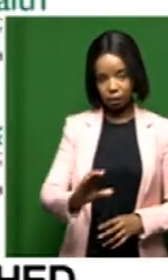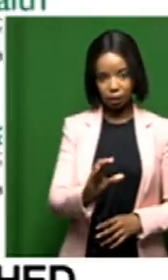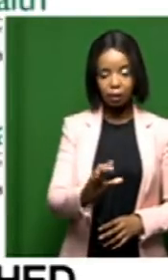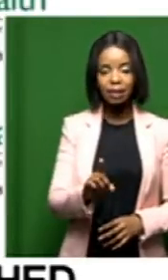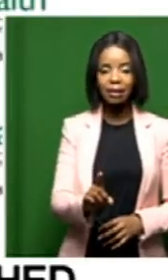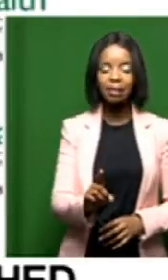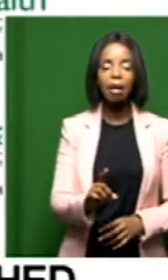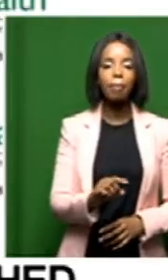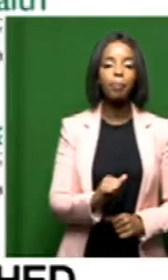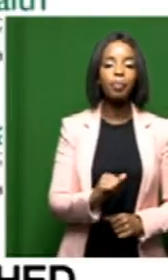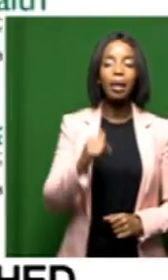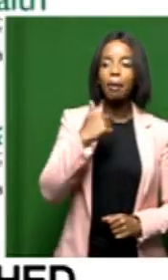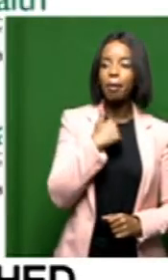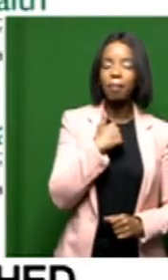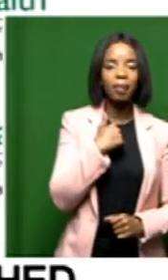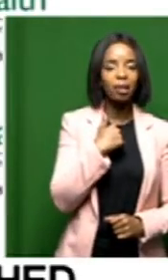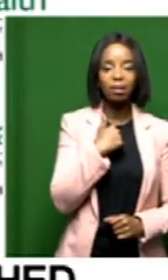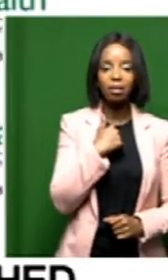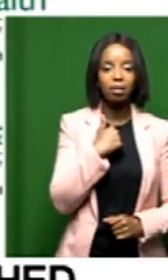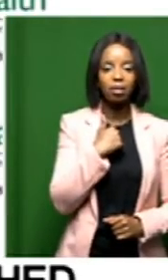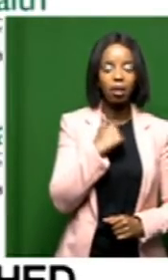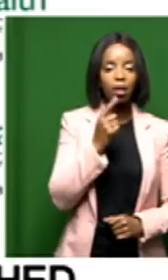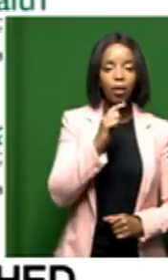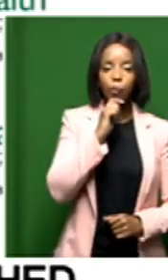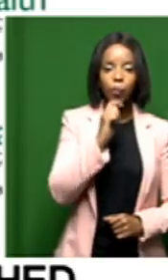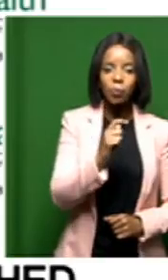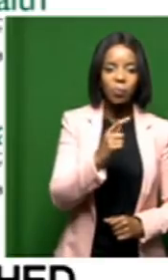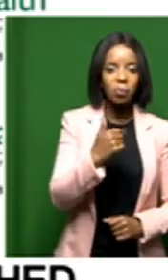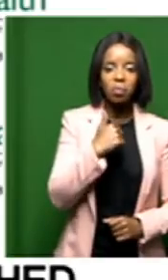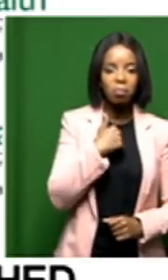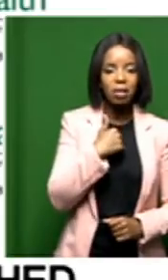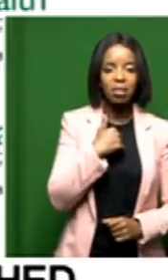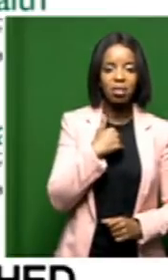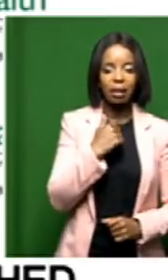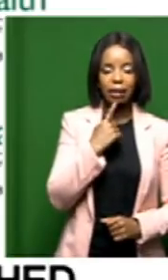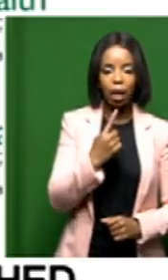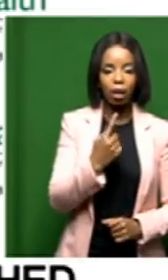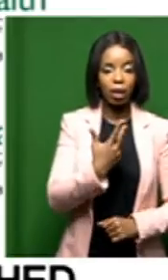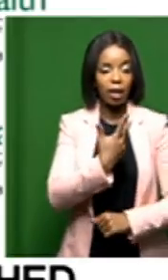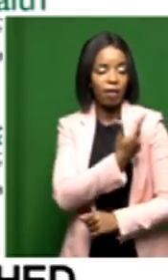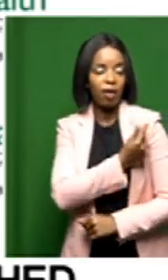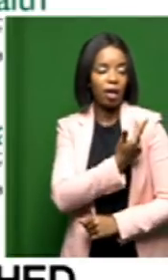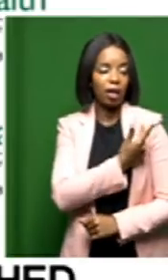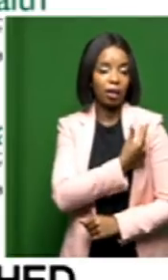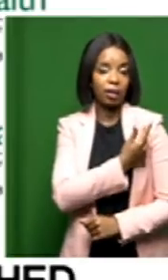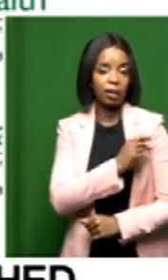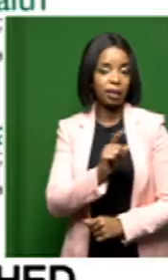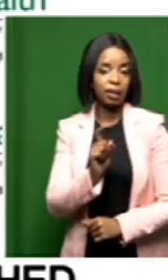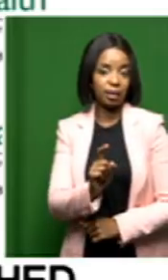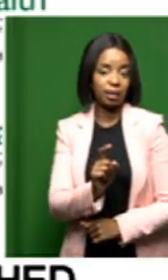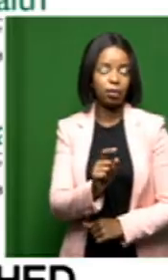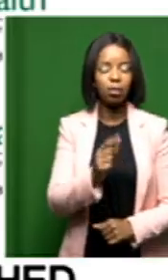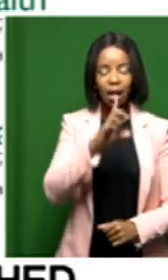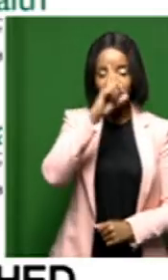continent-wide, I wouldn't really ascribe it specifically to vaccine hesitancy. I believe that